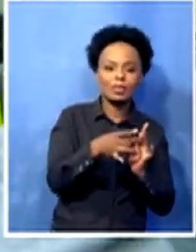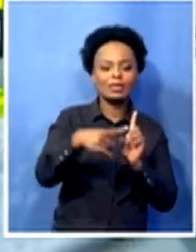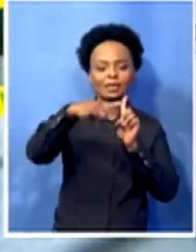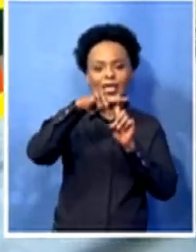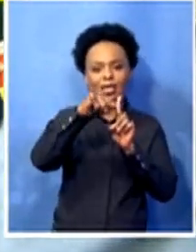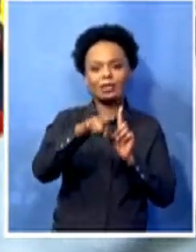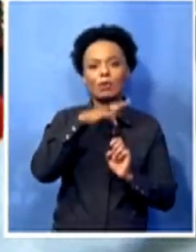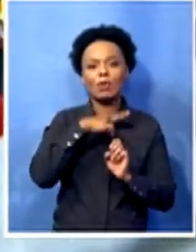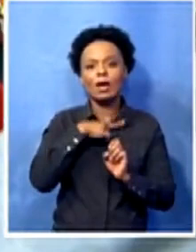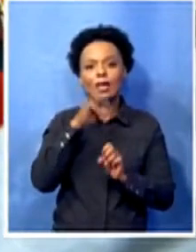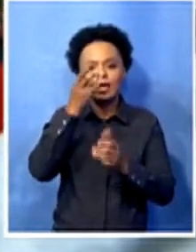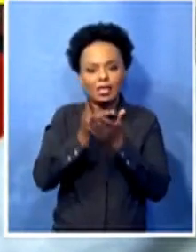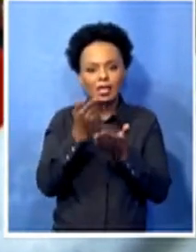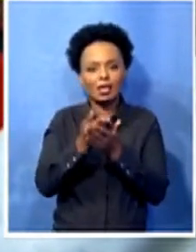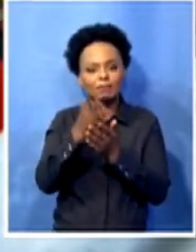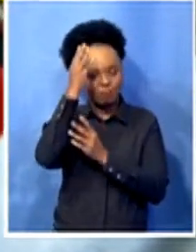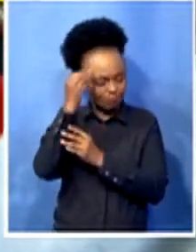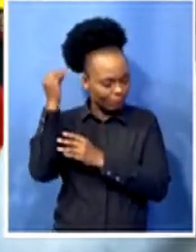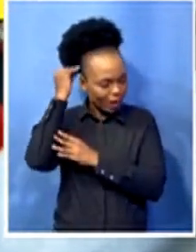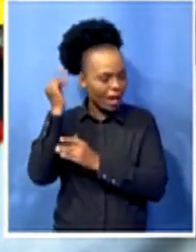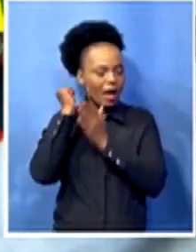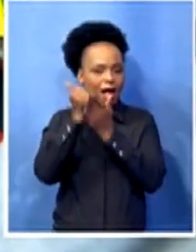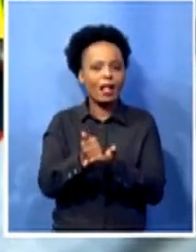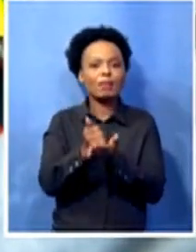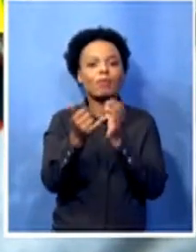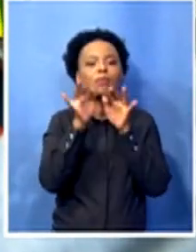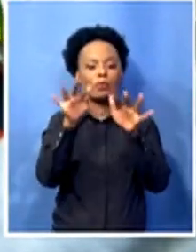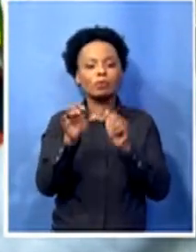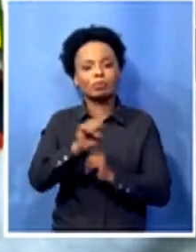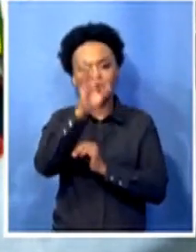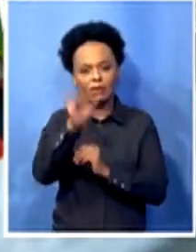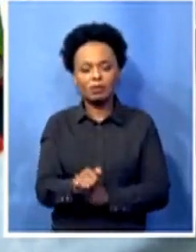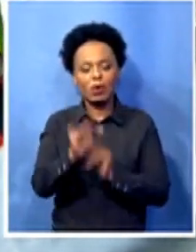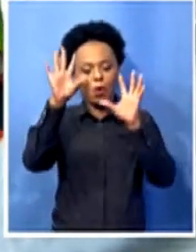ending TB. Finally, as TAC, we commit to working with government,